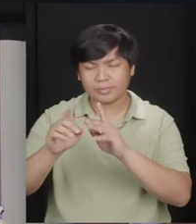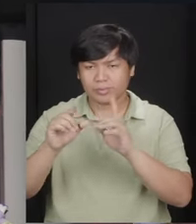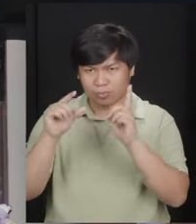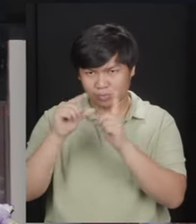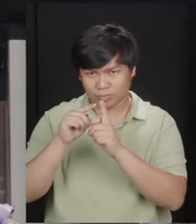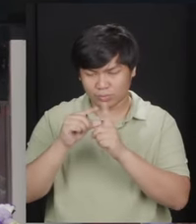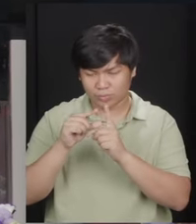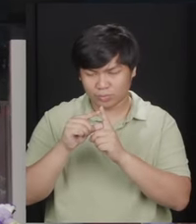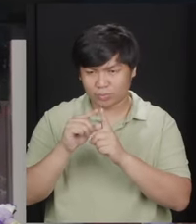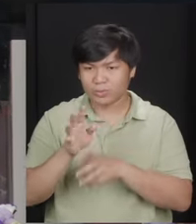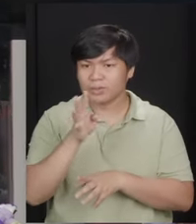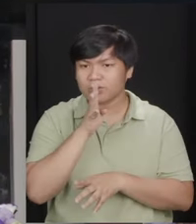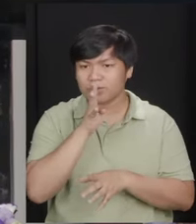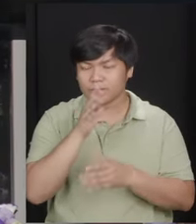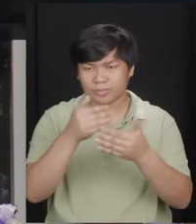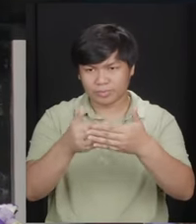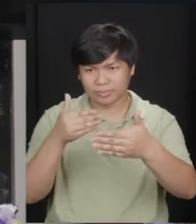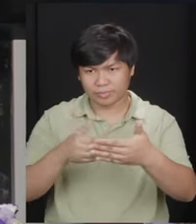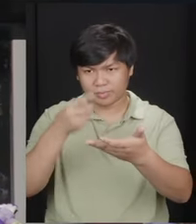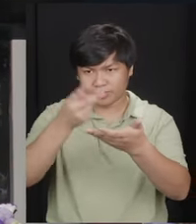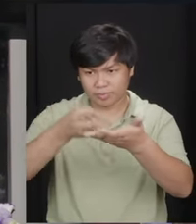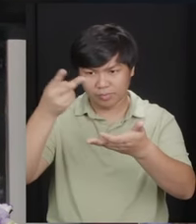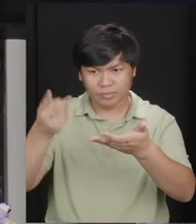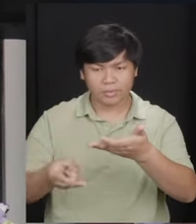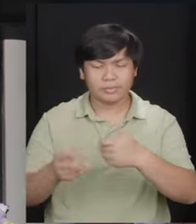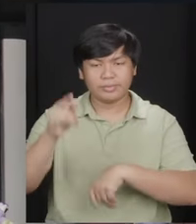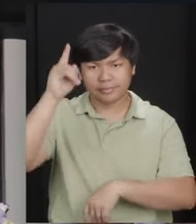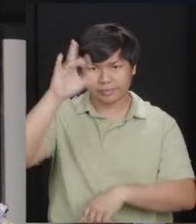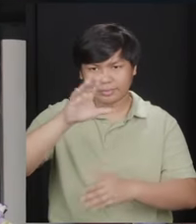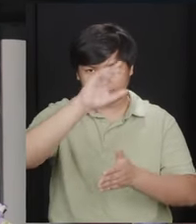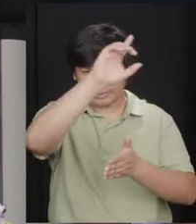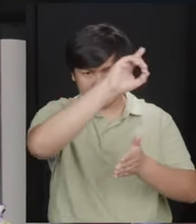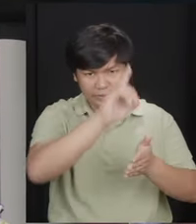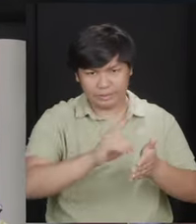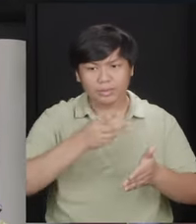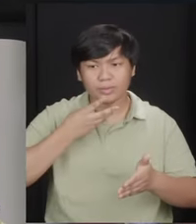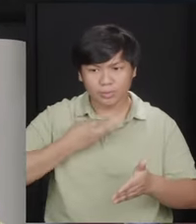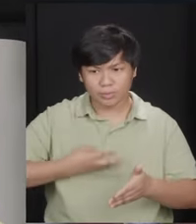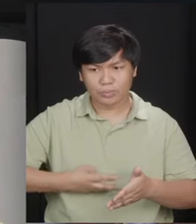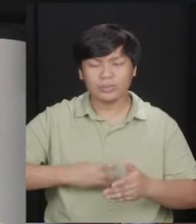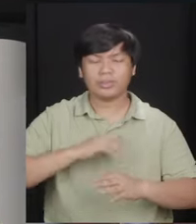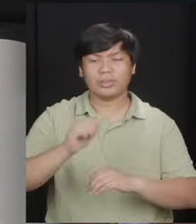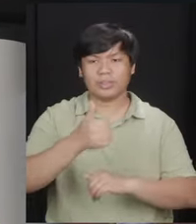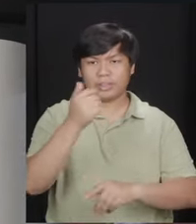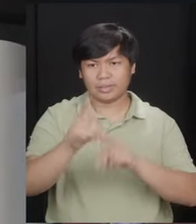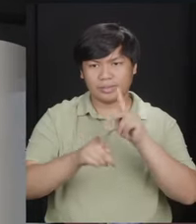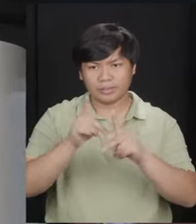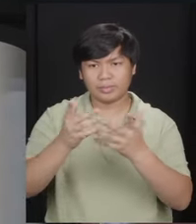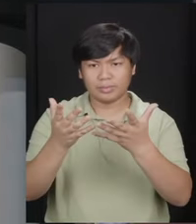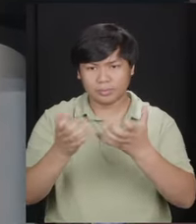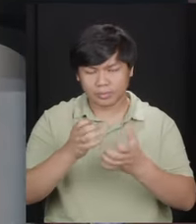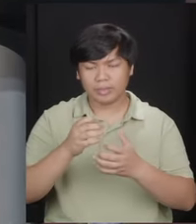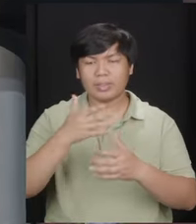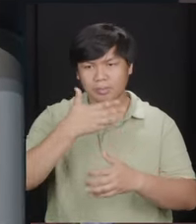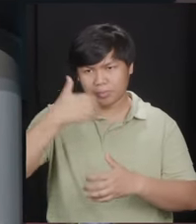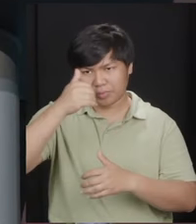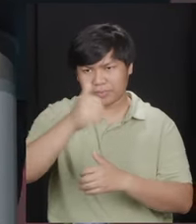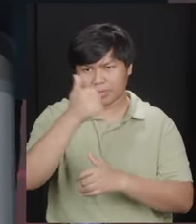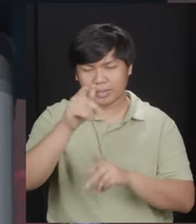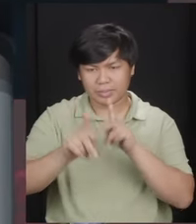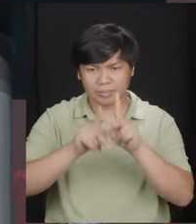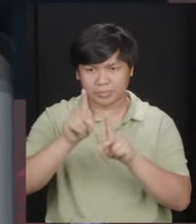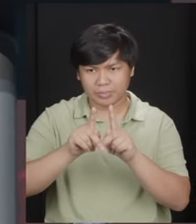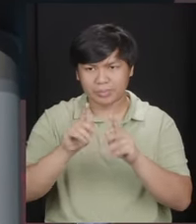words. Before the fall, God designed us to wish the best for other people, to want the best for them, to pray for them in